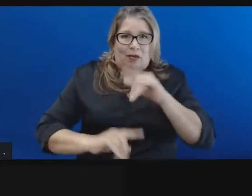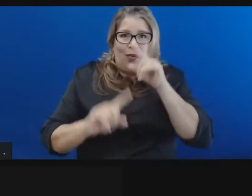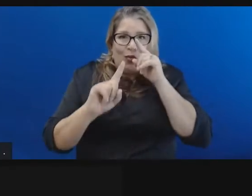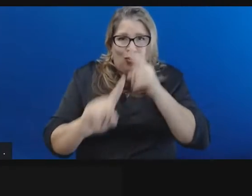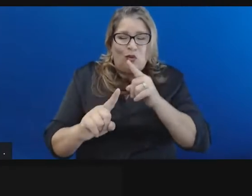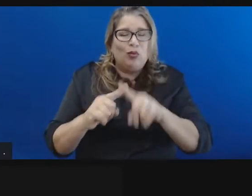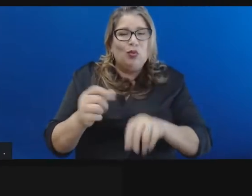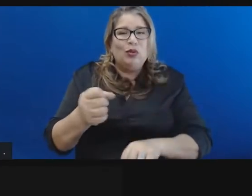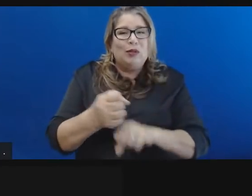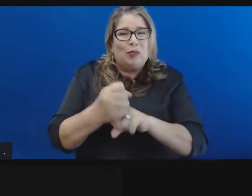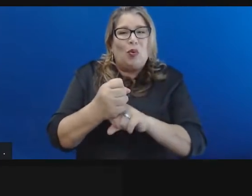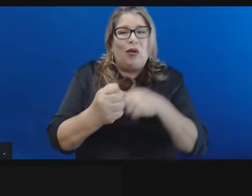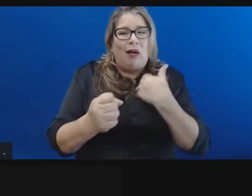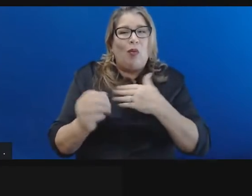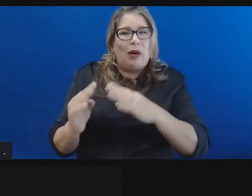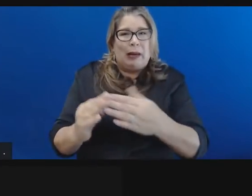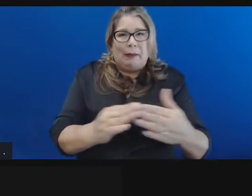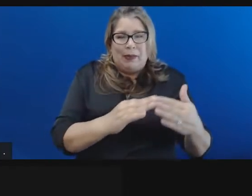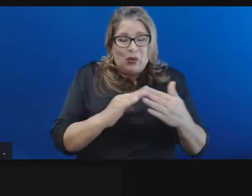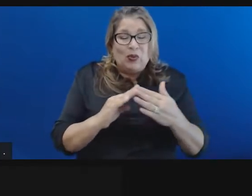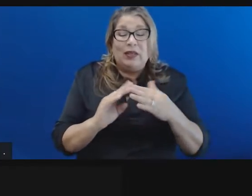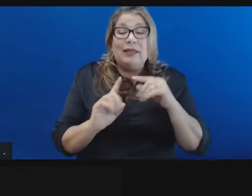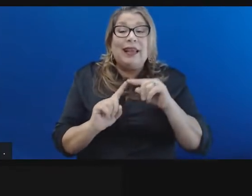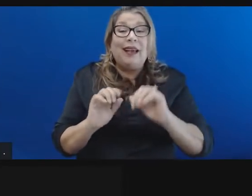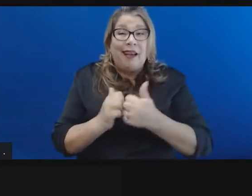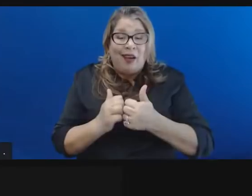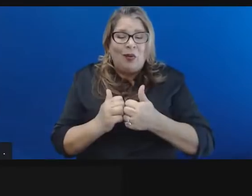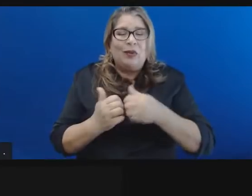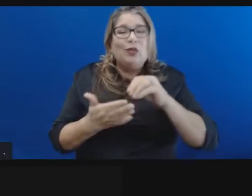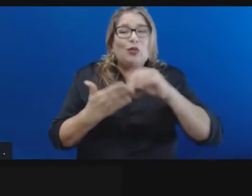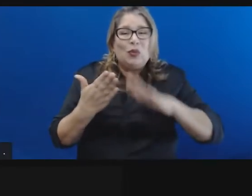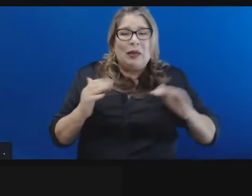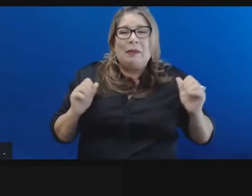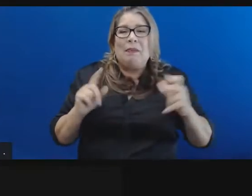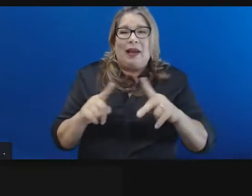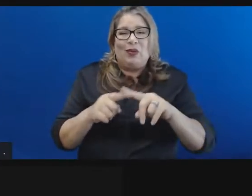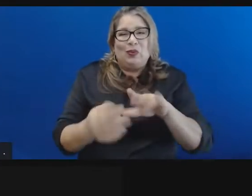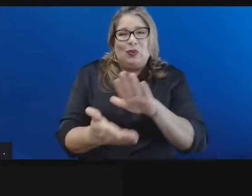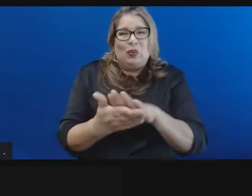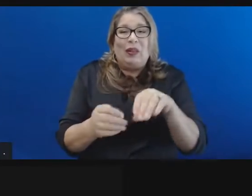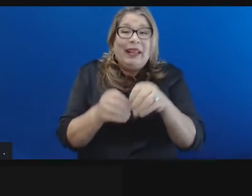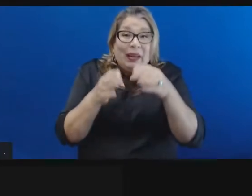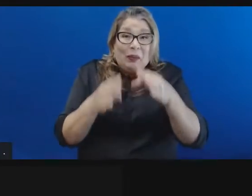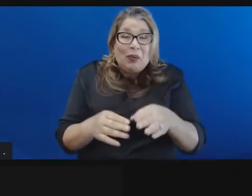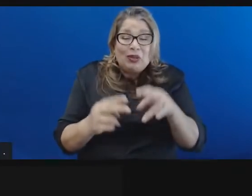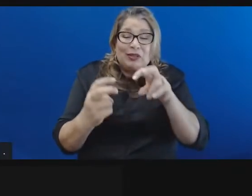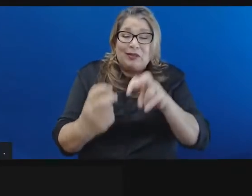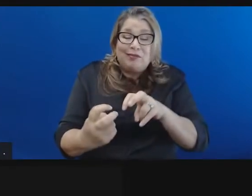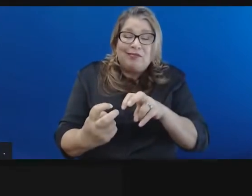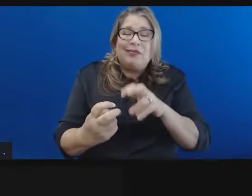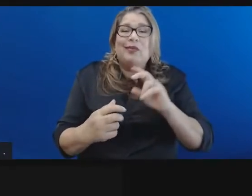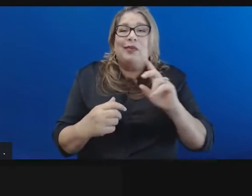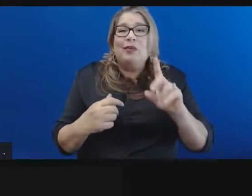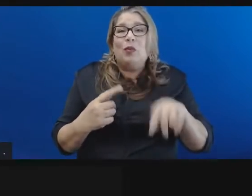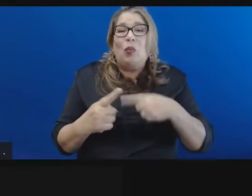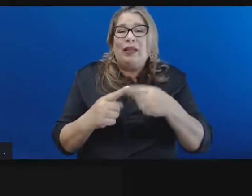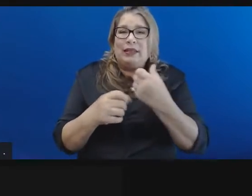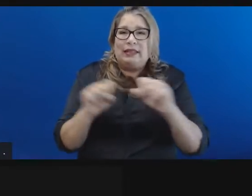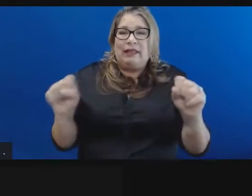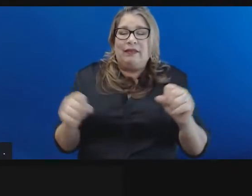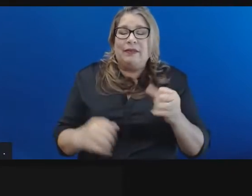this important piece of getting students back to in-person education as soon as it's safe and able.